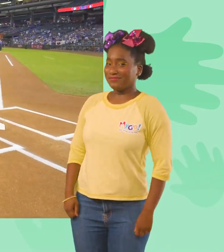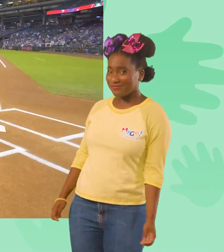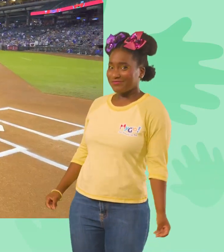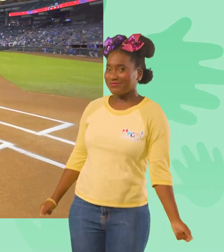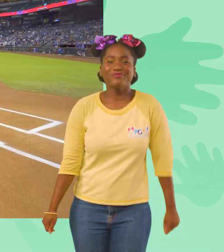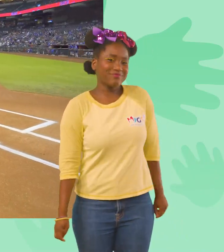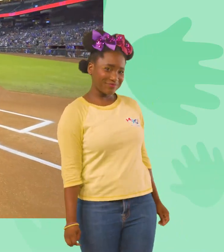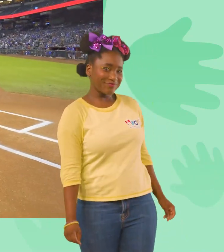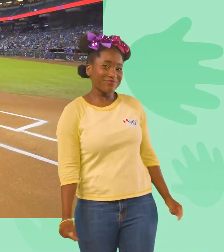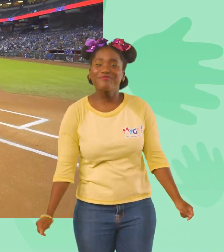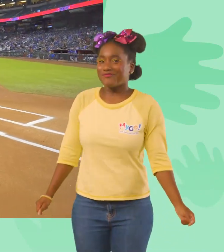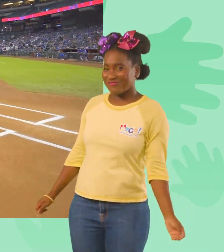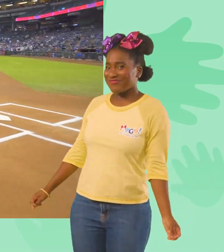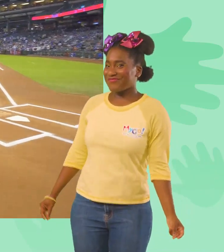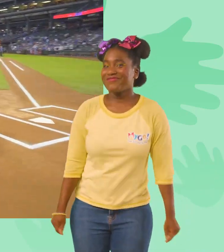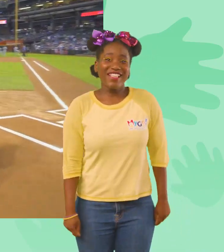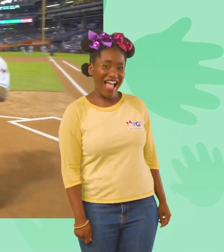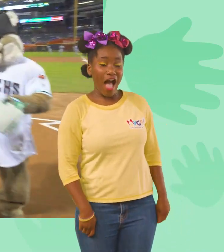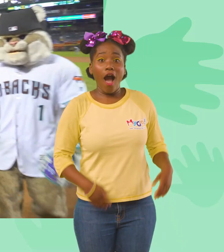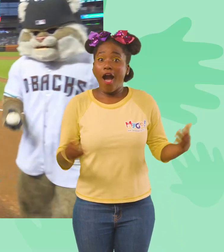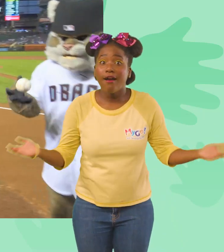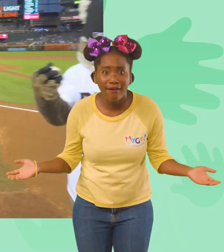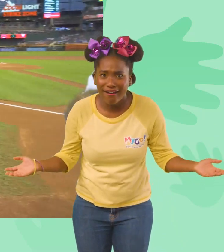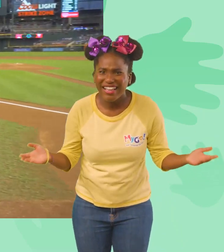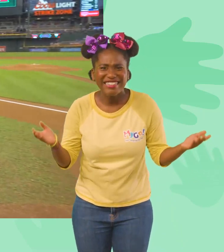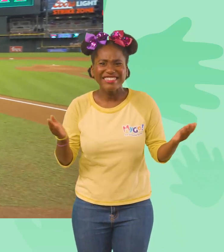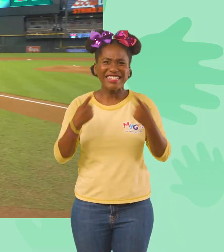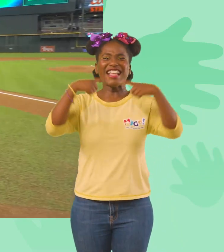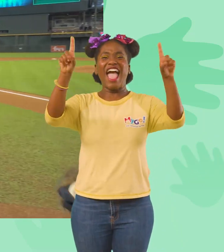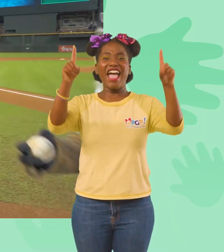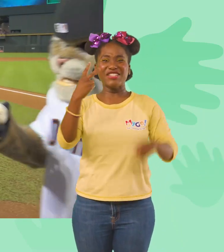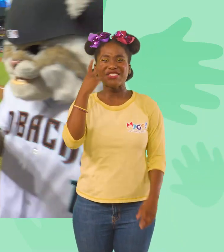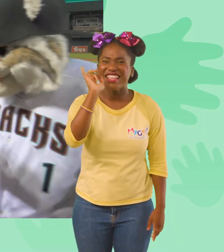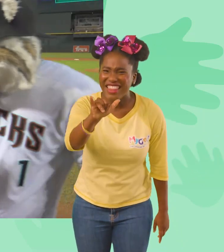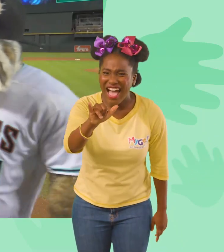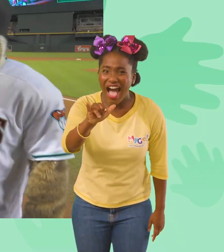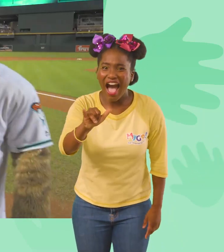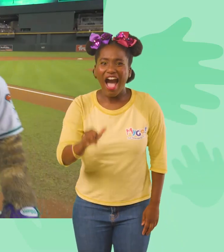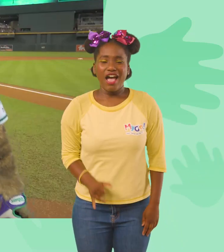I threw a